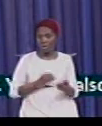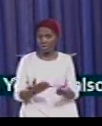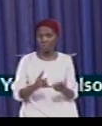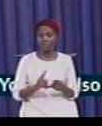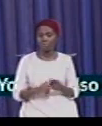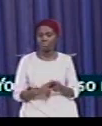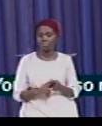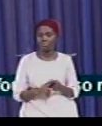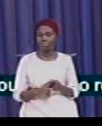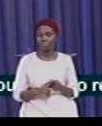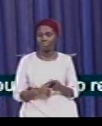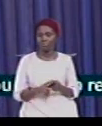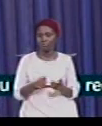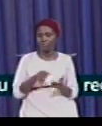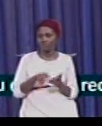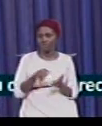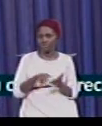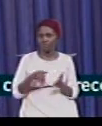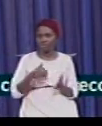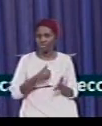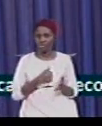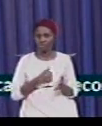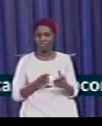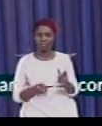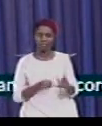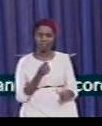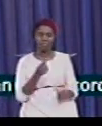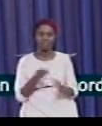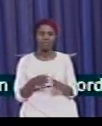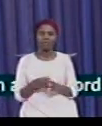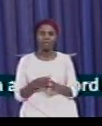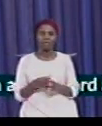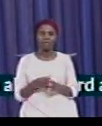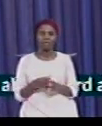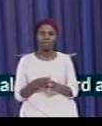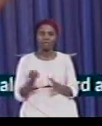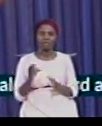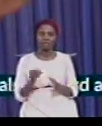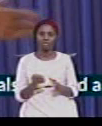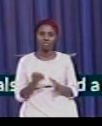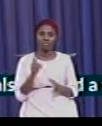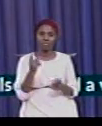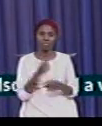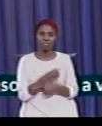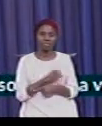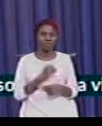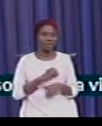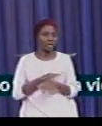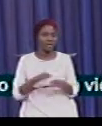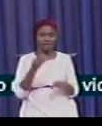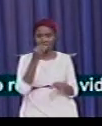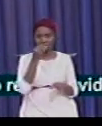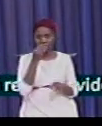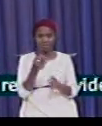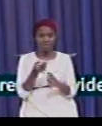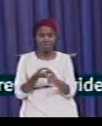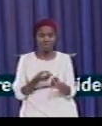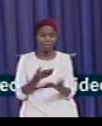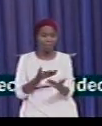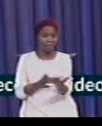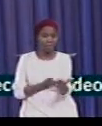to, maybe someone will call it doubt, but I just wanted to test myself. So the second day, I didn't eat from morning till, I think